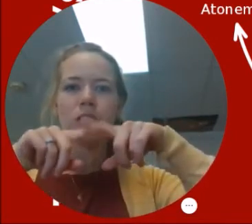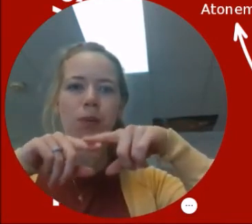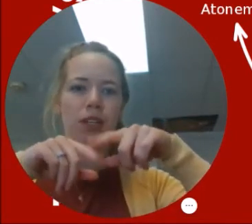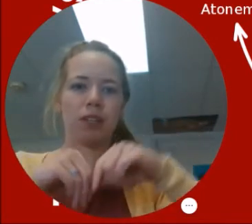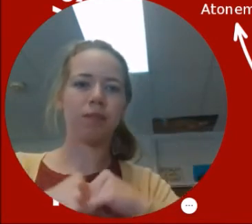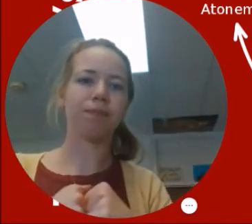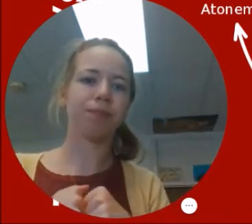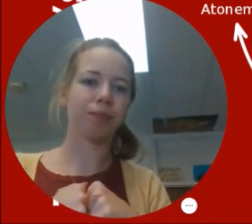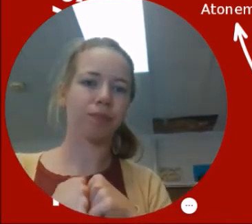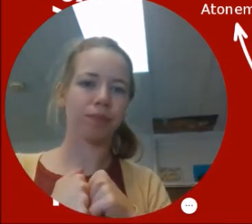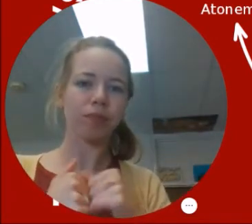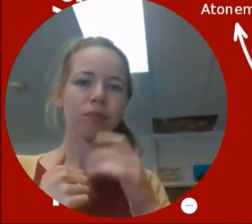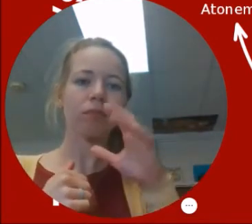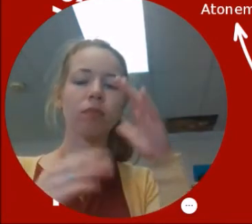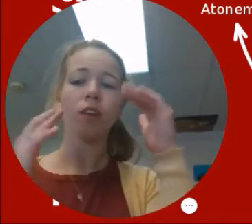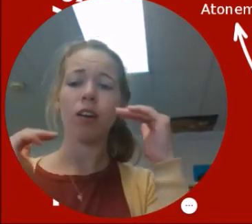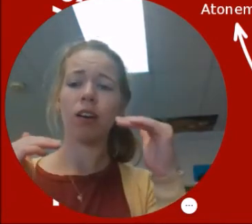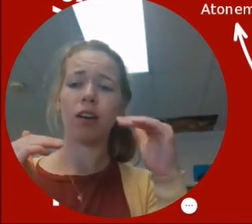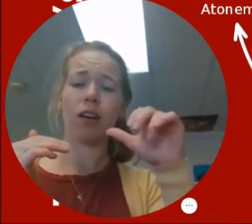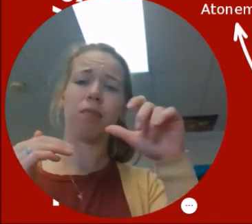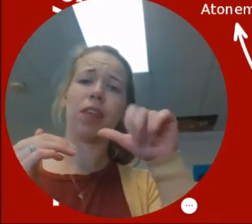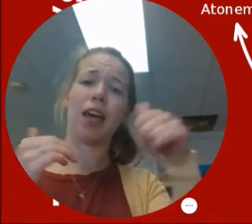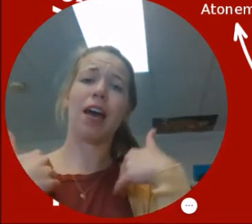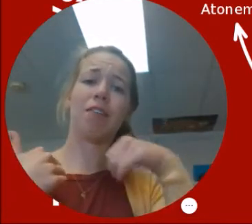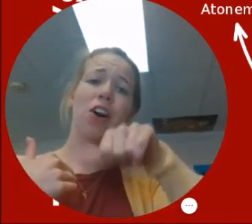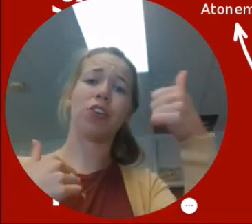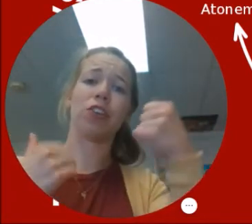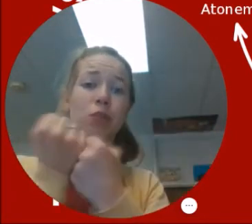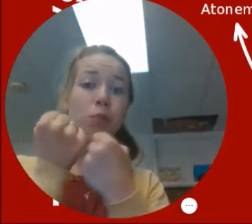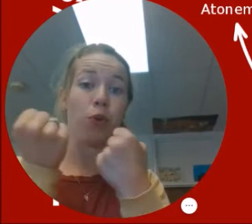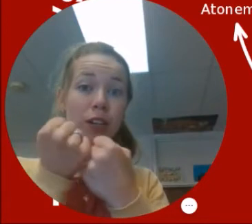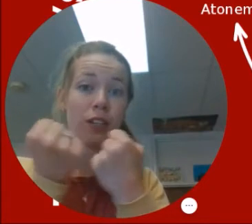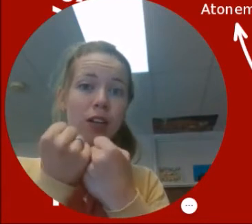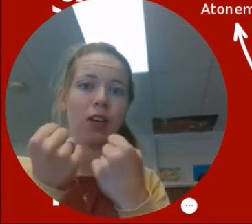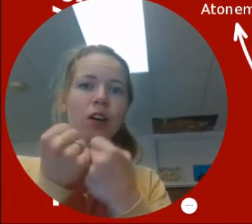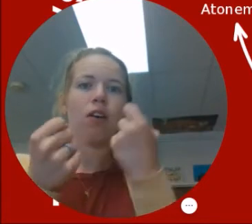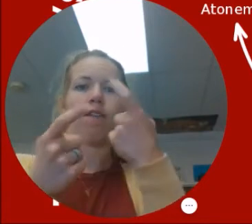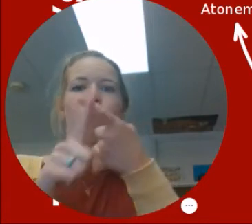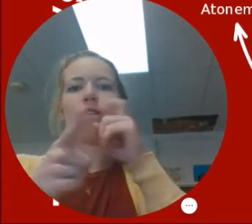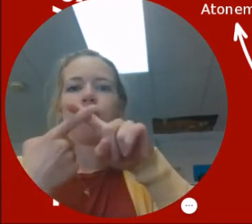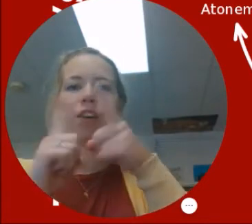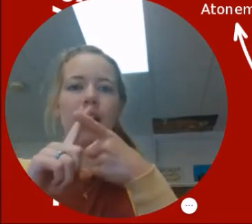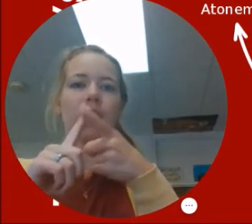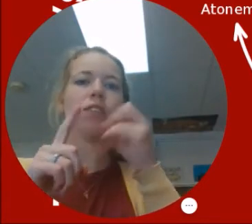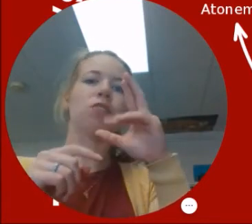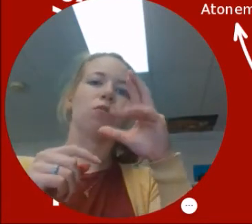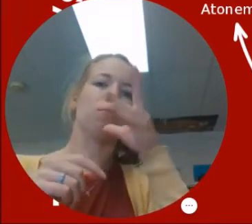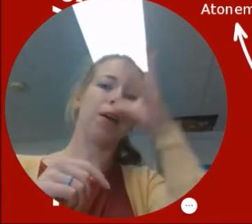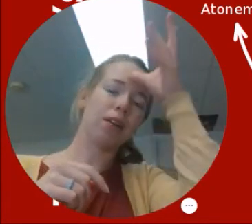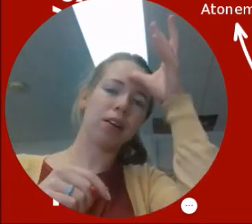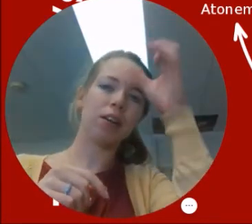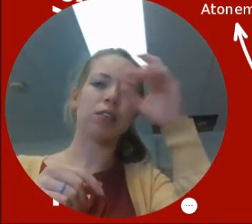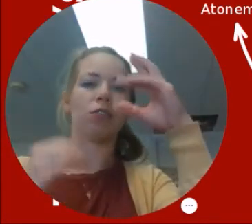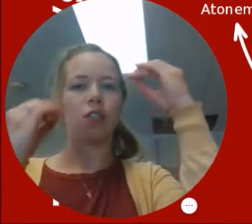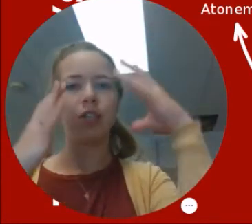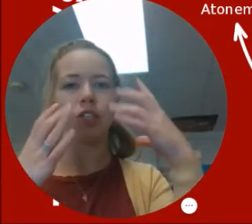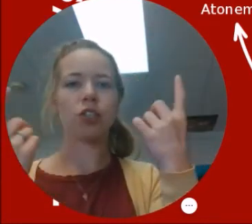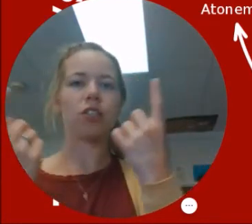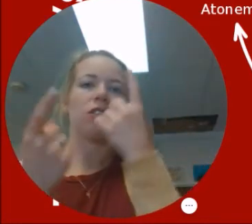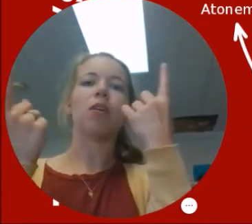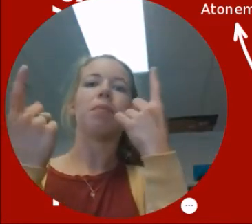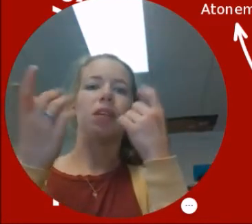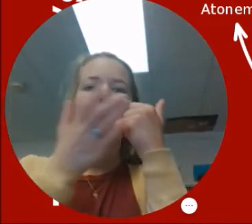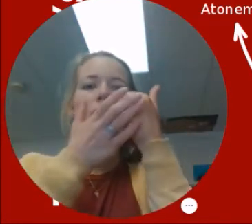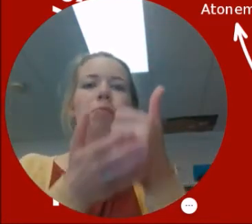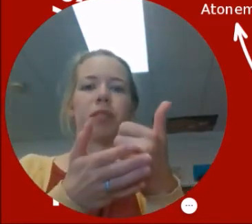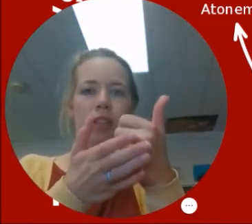Just depends. They have other support from friends or parents or teachers